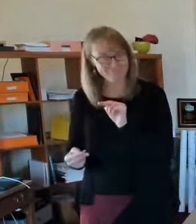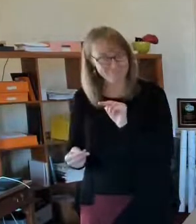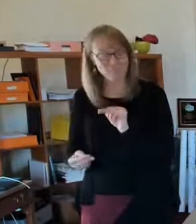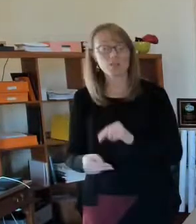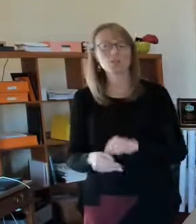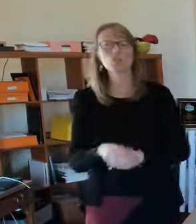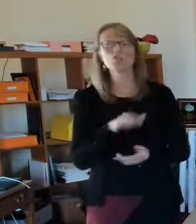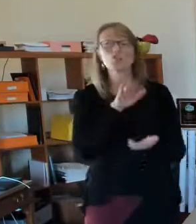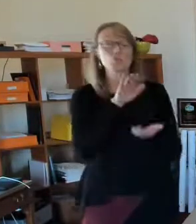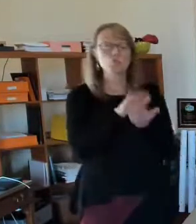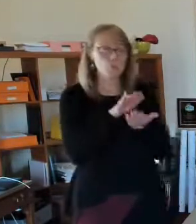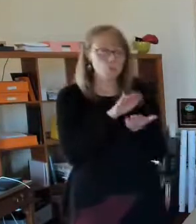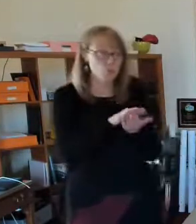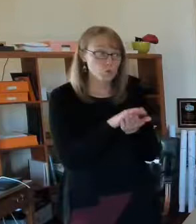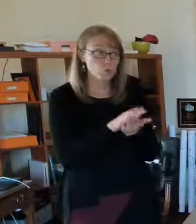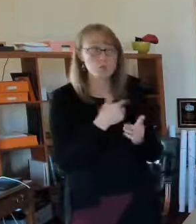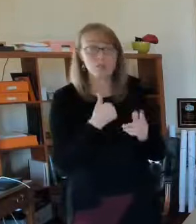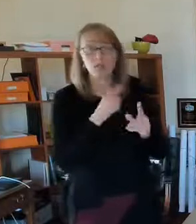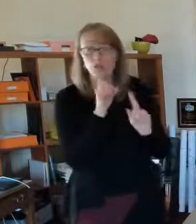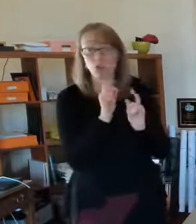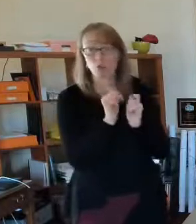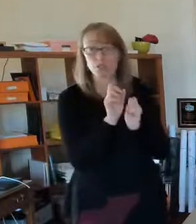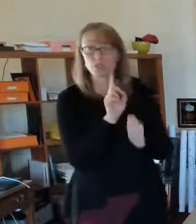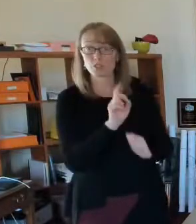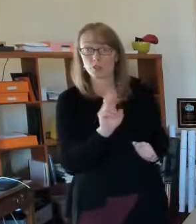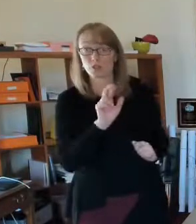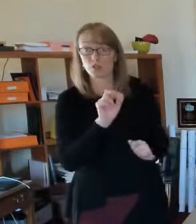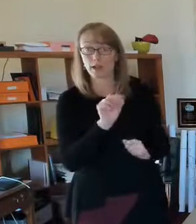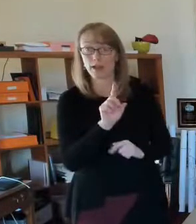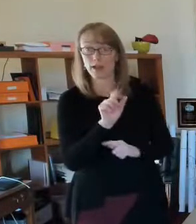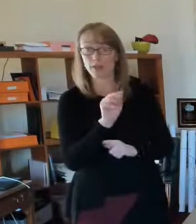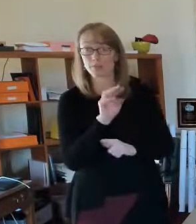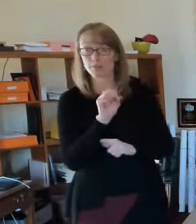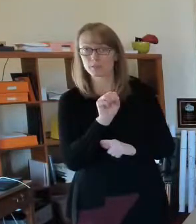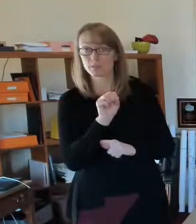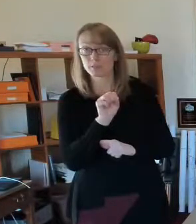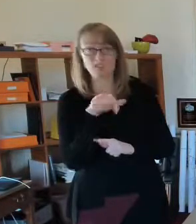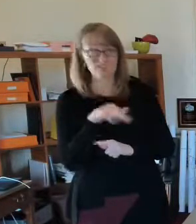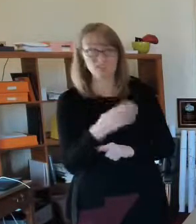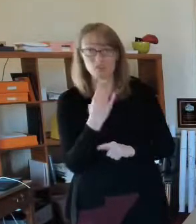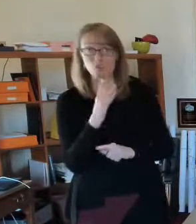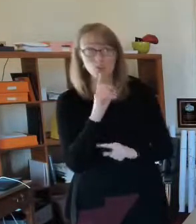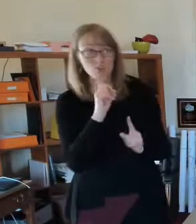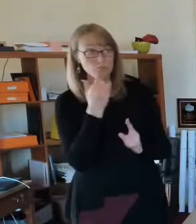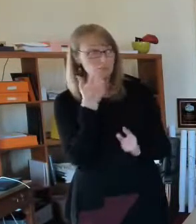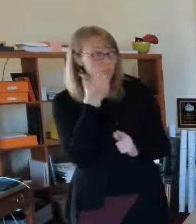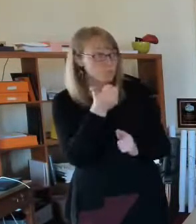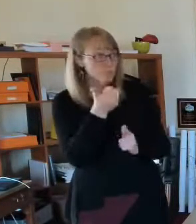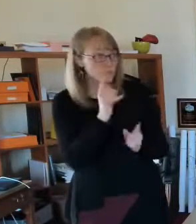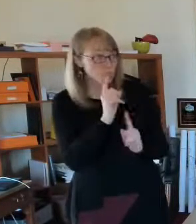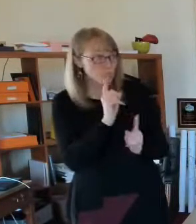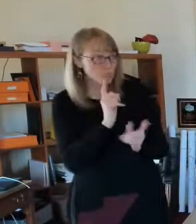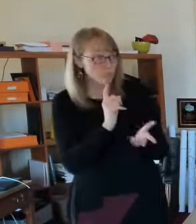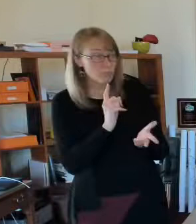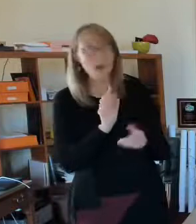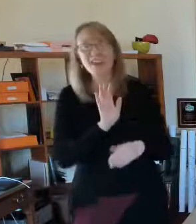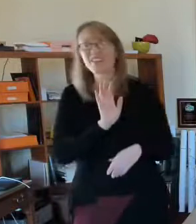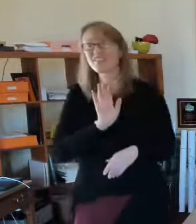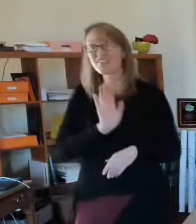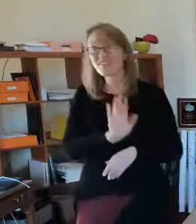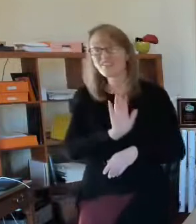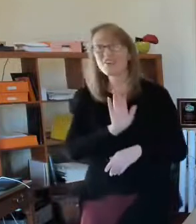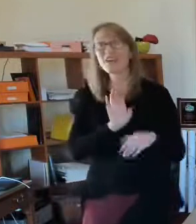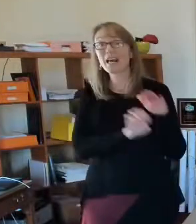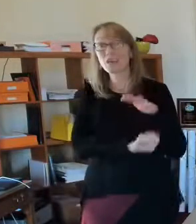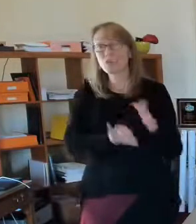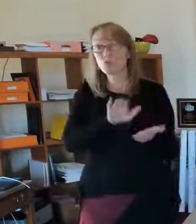Kelvin Adams, Dr. Adams, this morning, and their elementary school kids are in class,